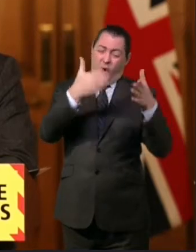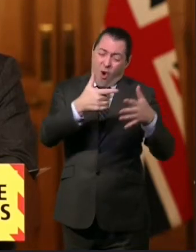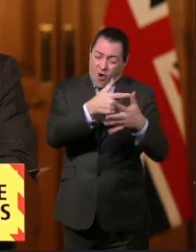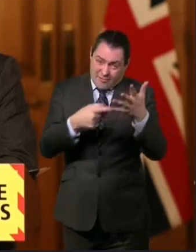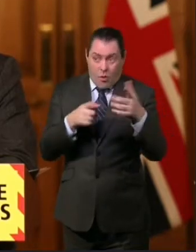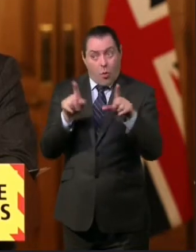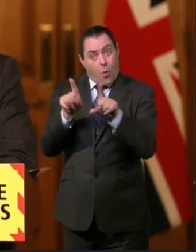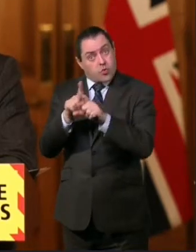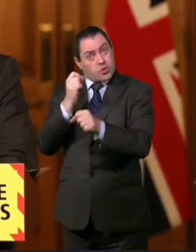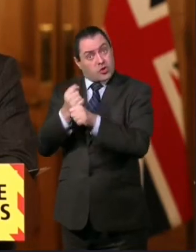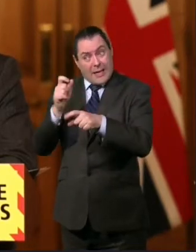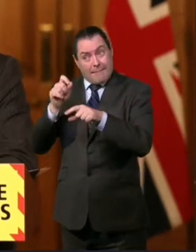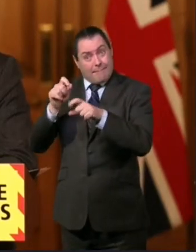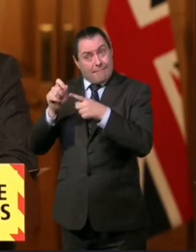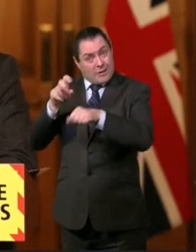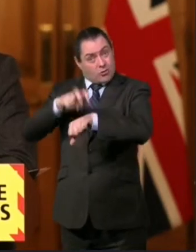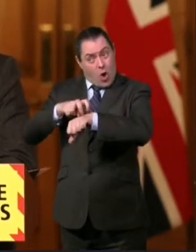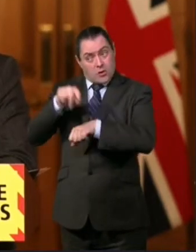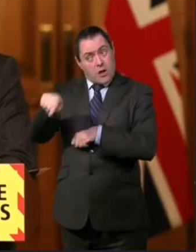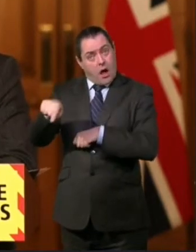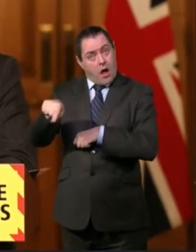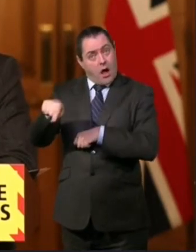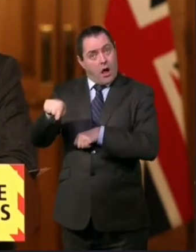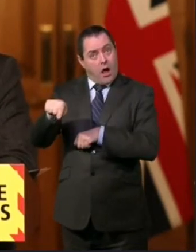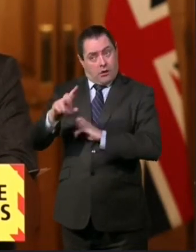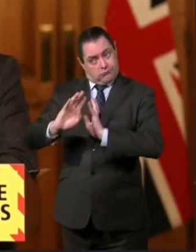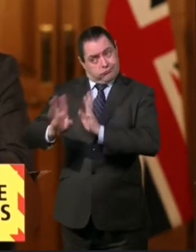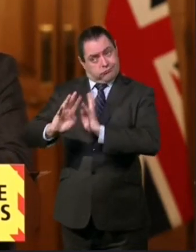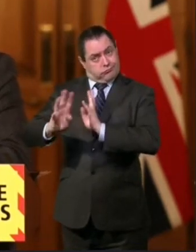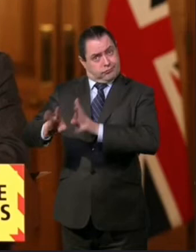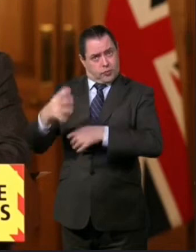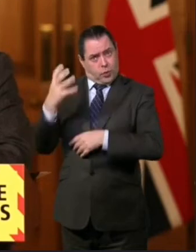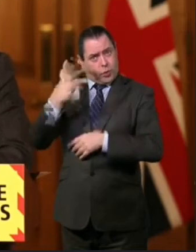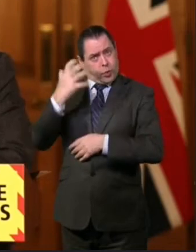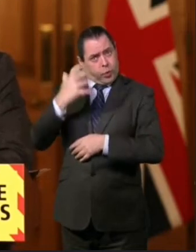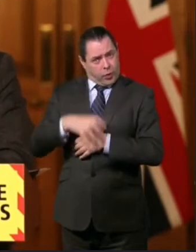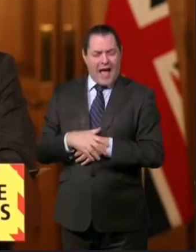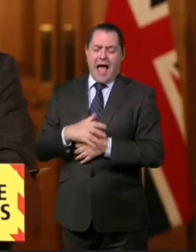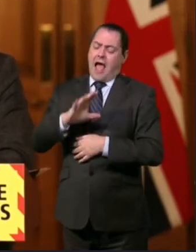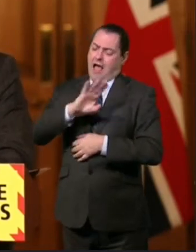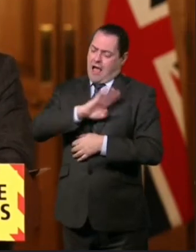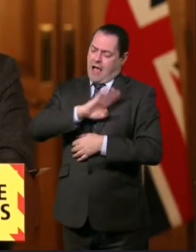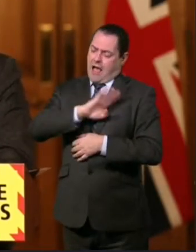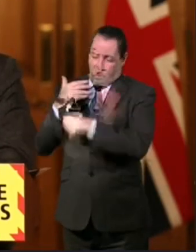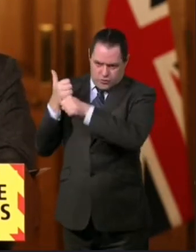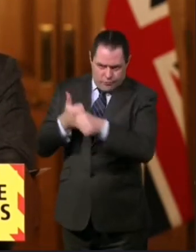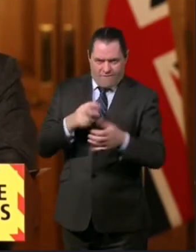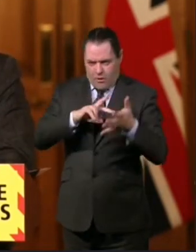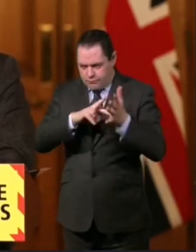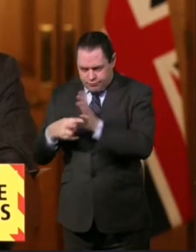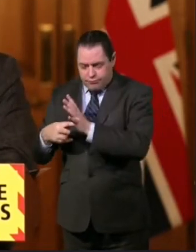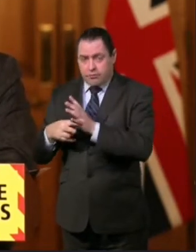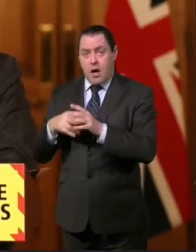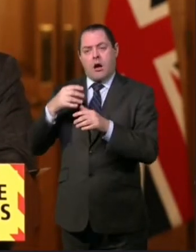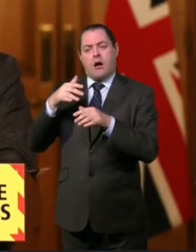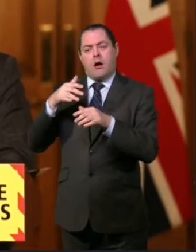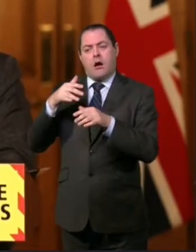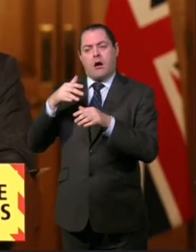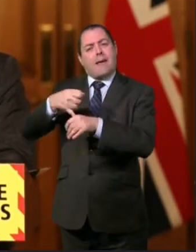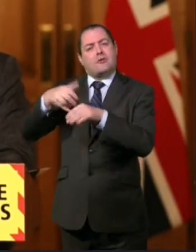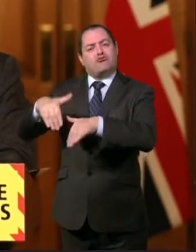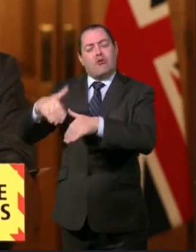as I say as those in our armed forces, our local authorities, our pharmacies and volunteers who are making this extraordinary